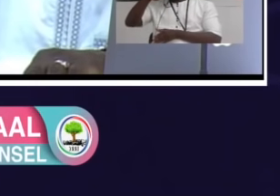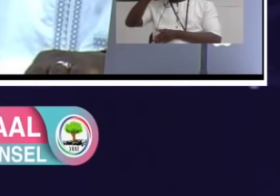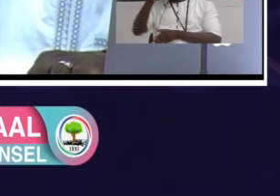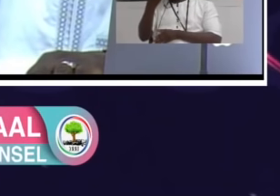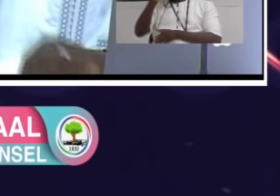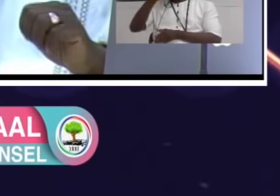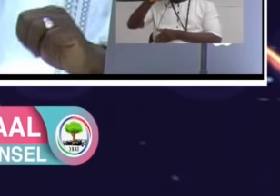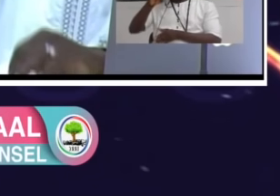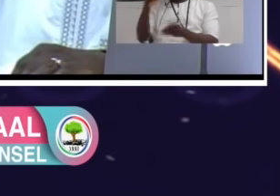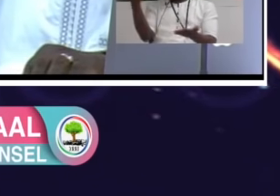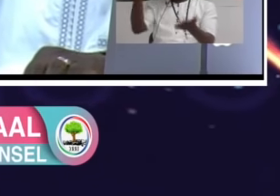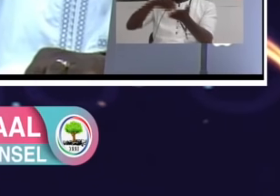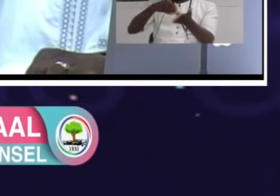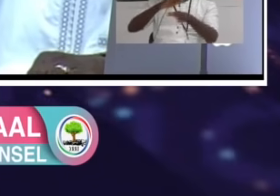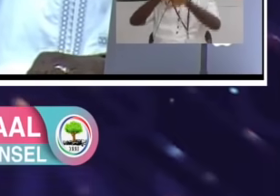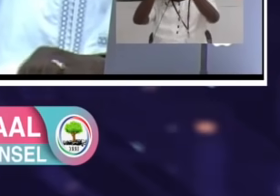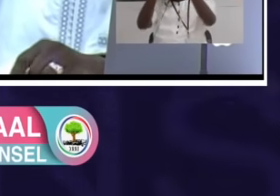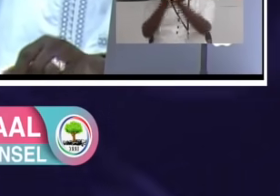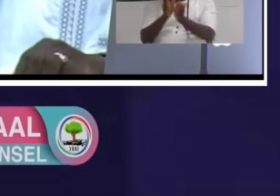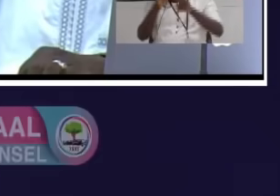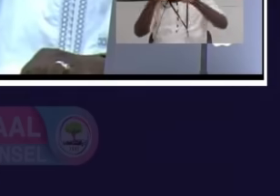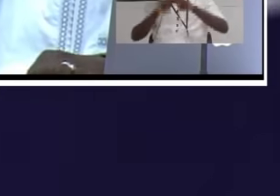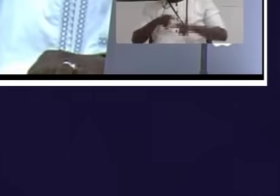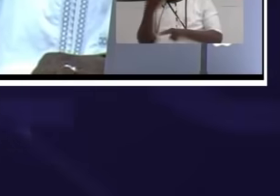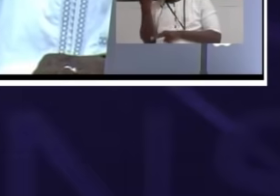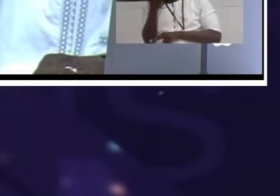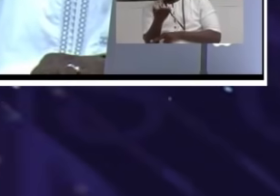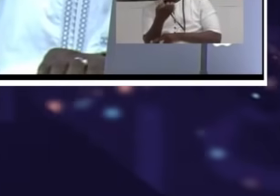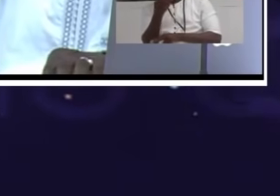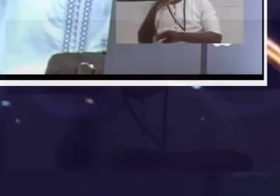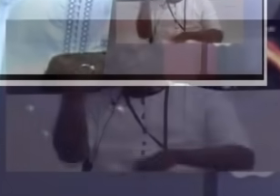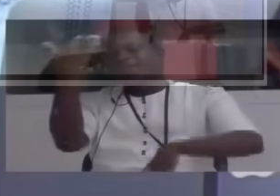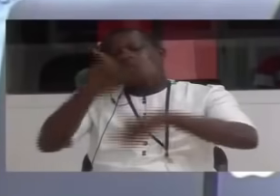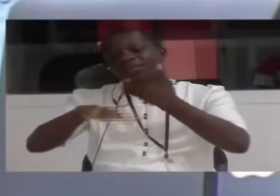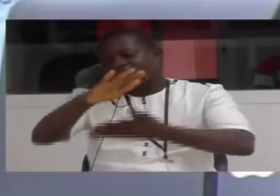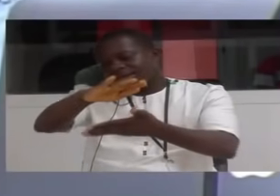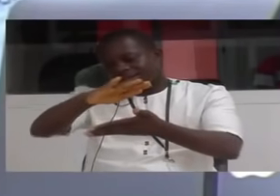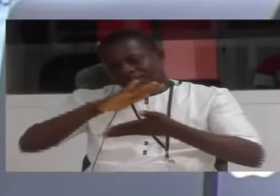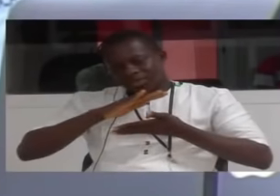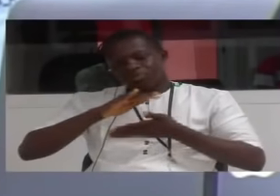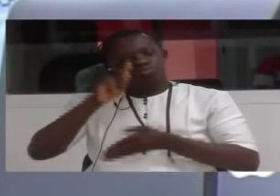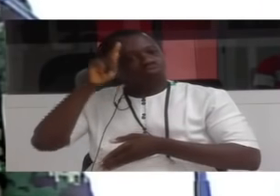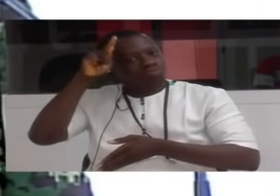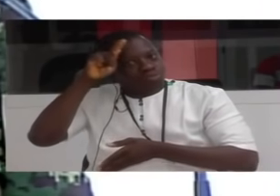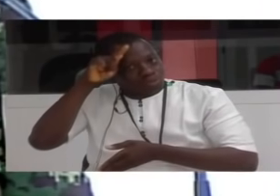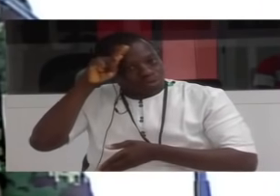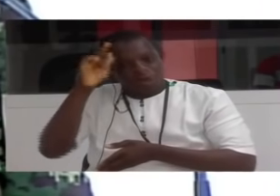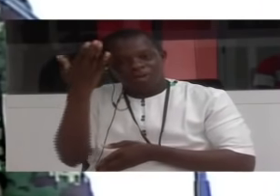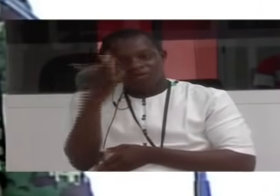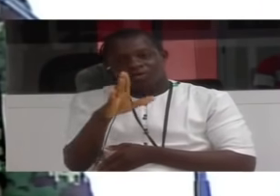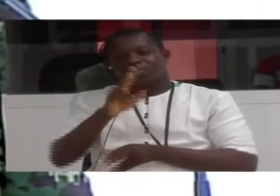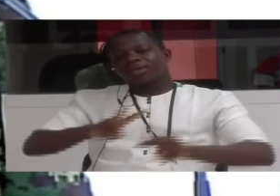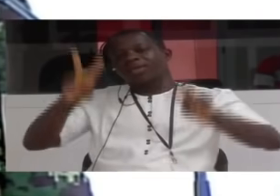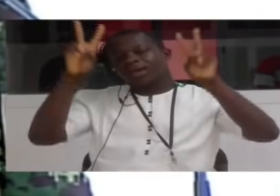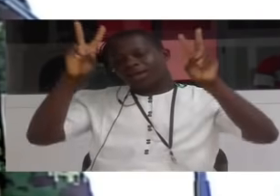point you all sat there Chitaimbo. And said you did not get a butut from Yaya Jambe. Legi bi